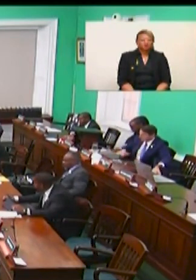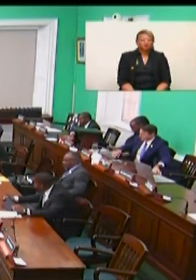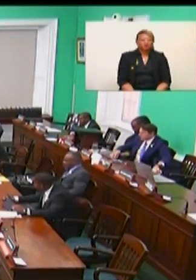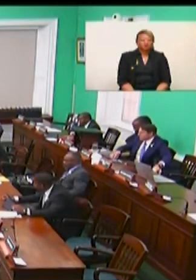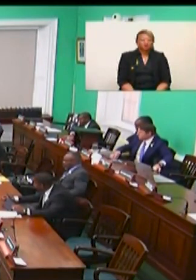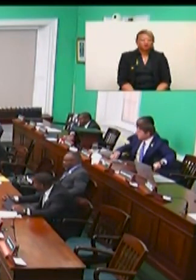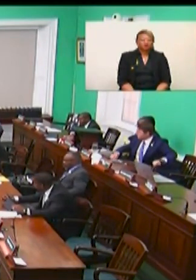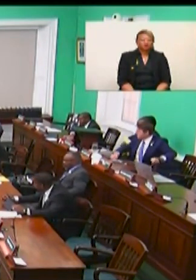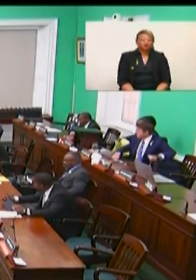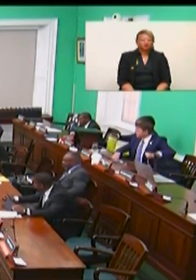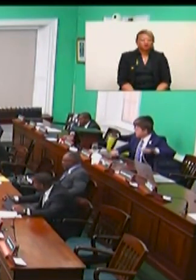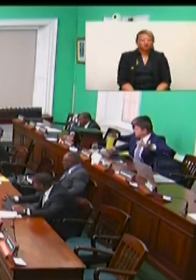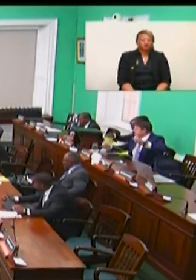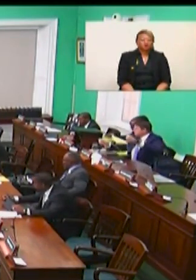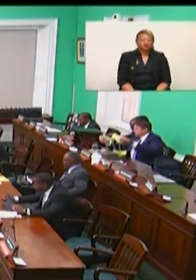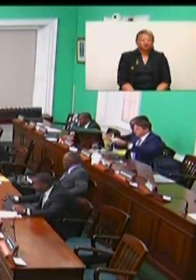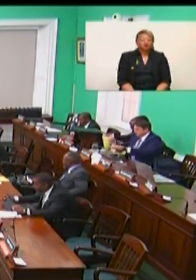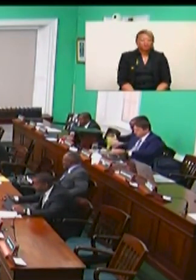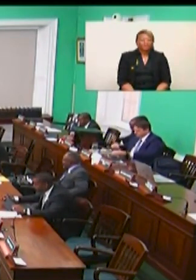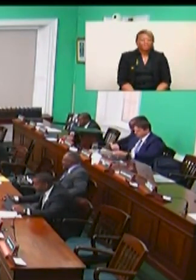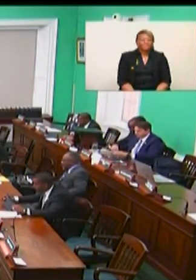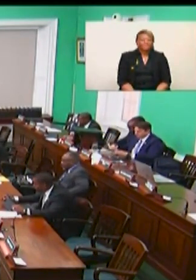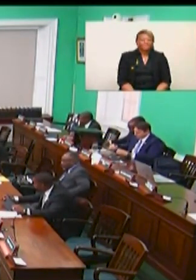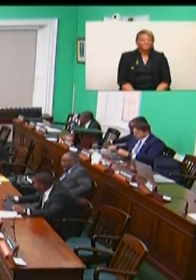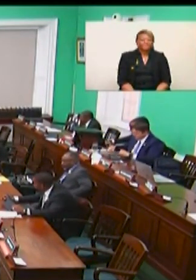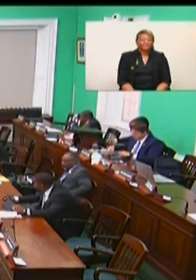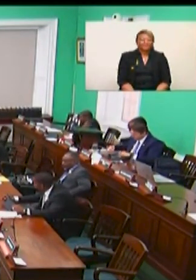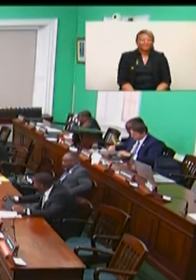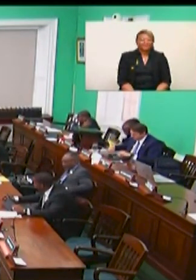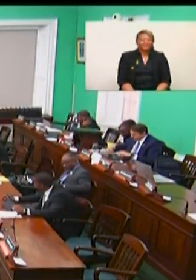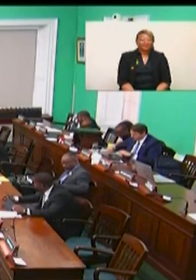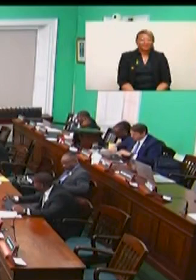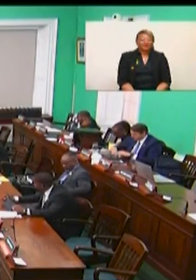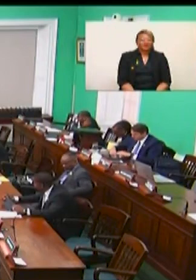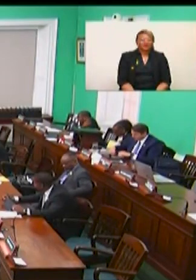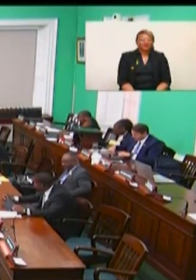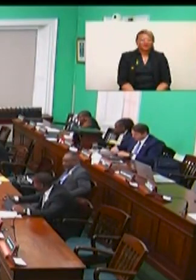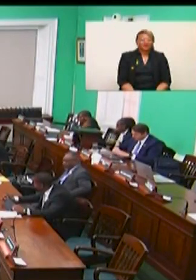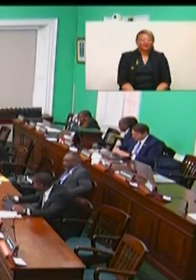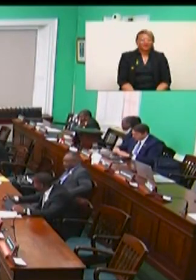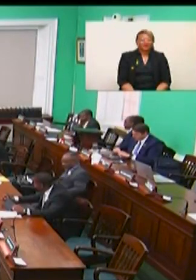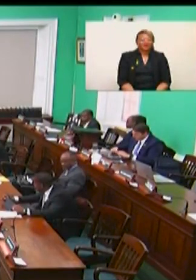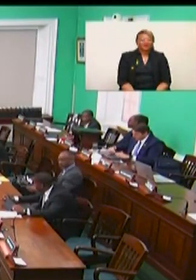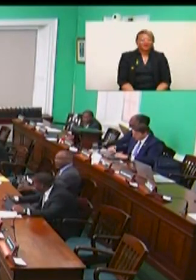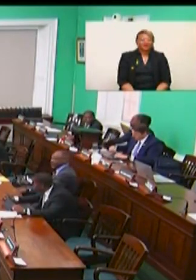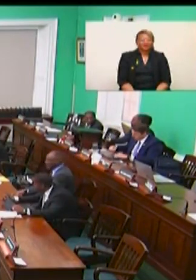What do you want to lead off? Okay. All right. Okay. What do you speak for the entire team?